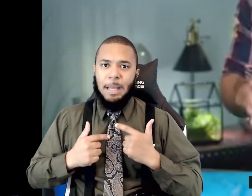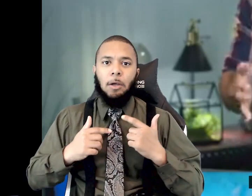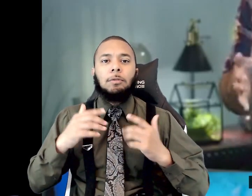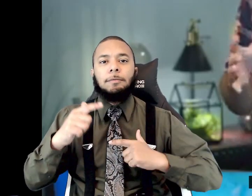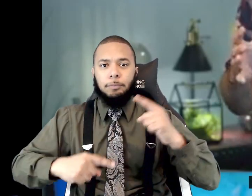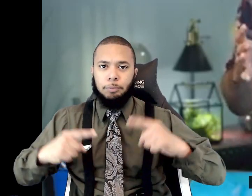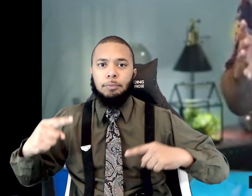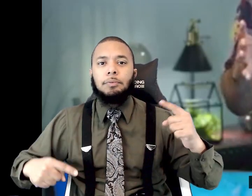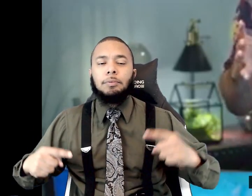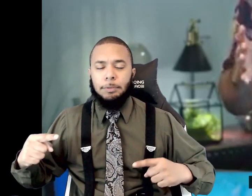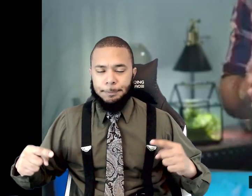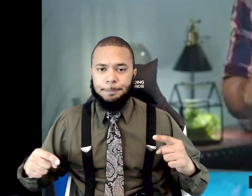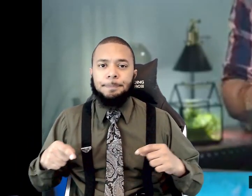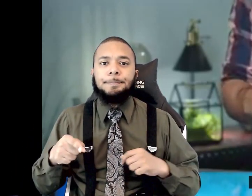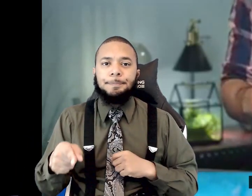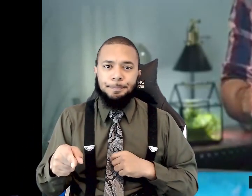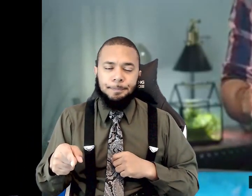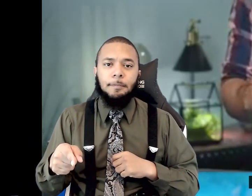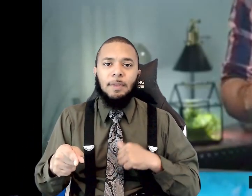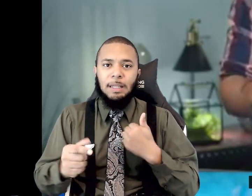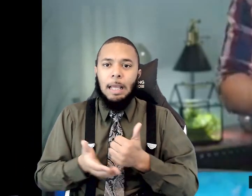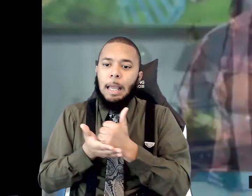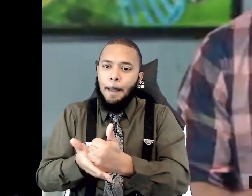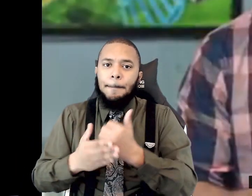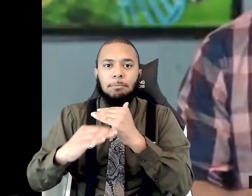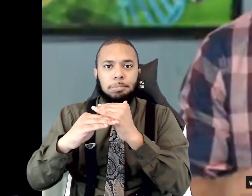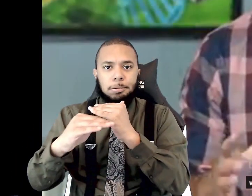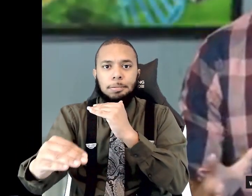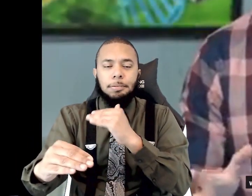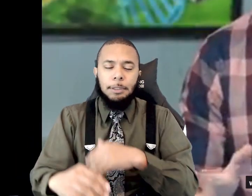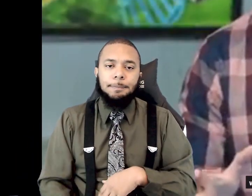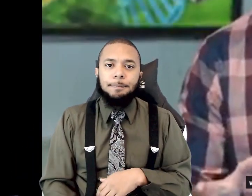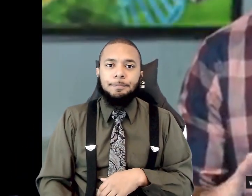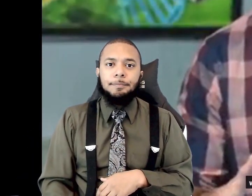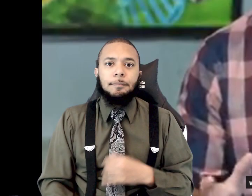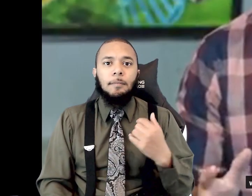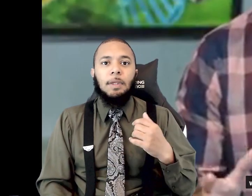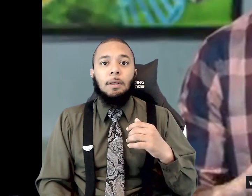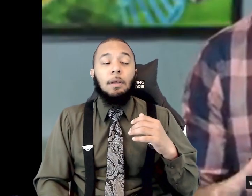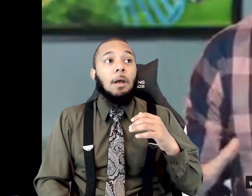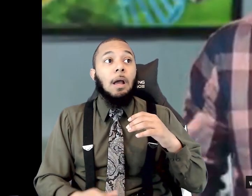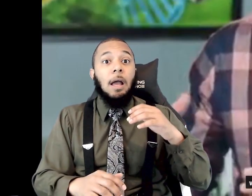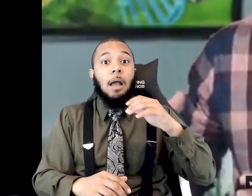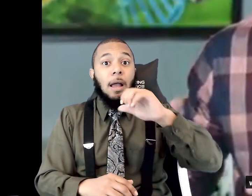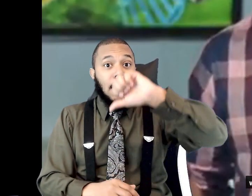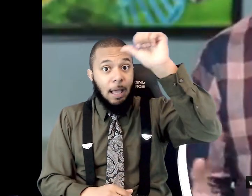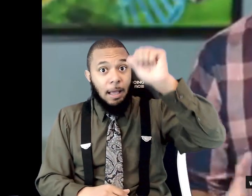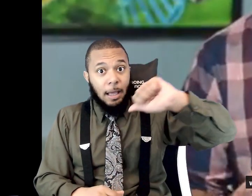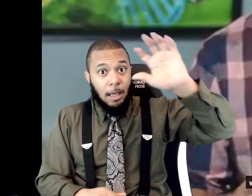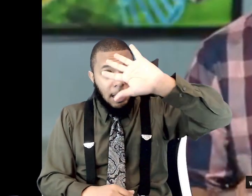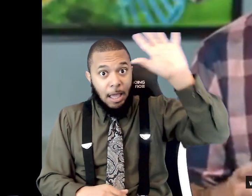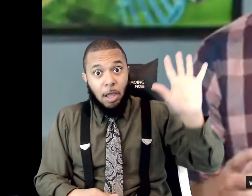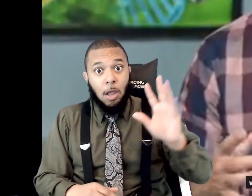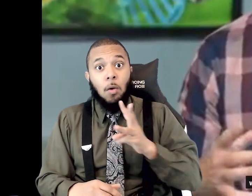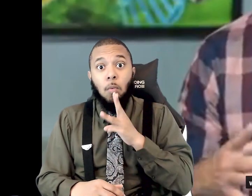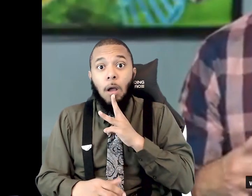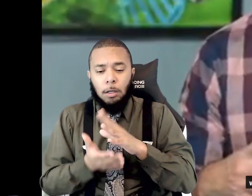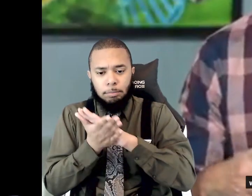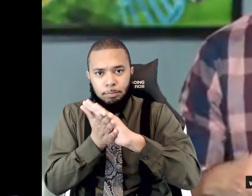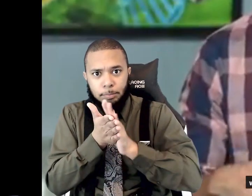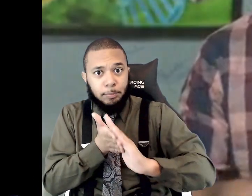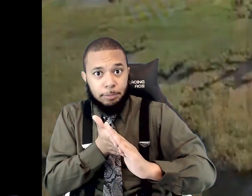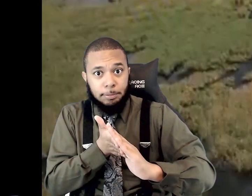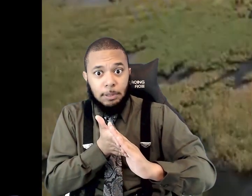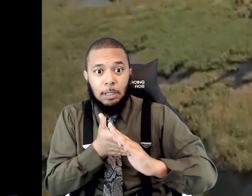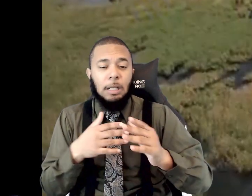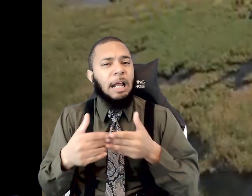ecosystem helps keep stable. Right? The cleaning of air and water. So, water purification, whether that's being